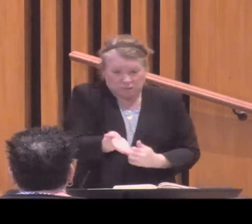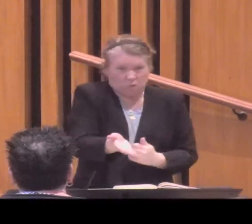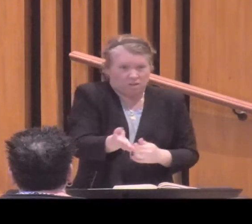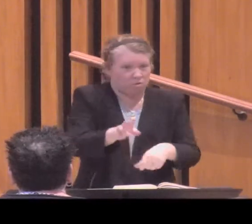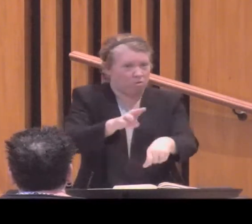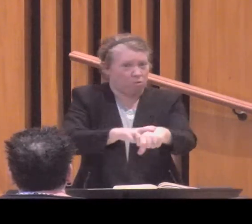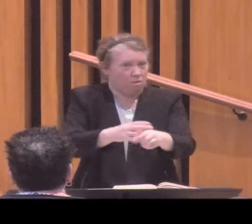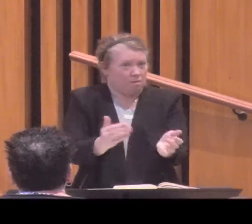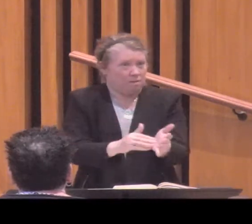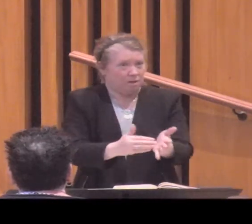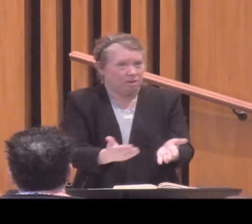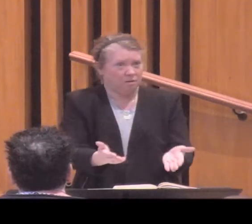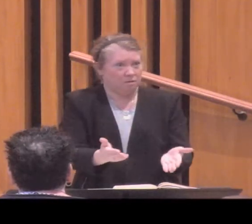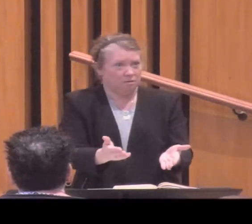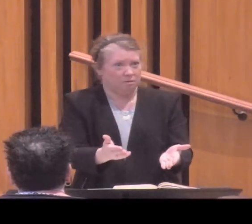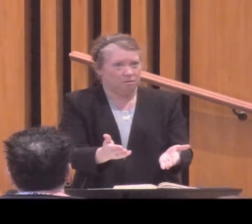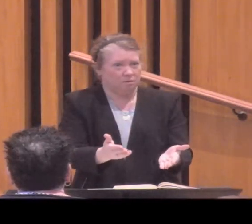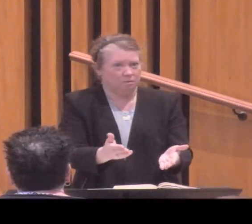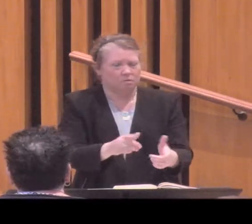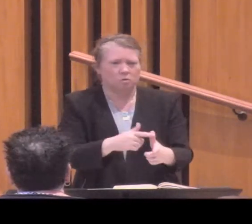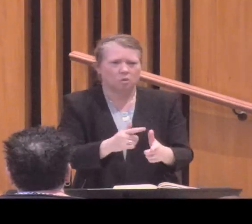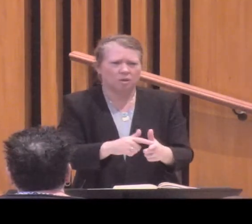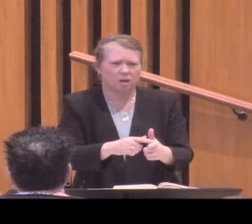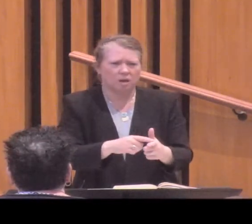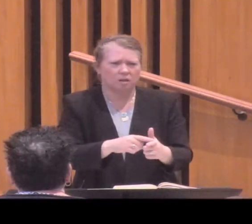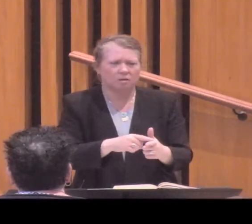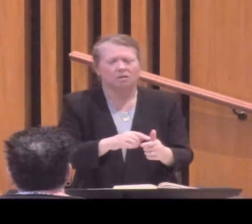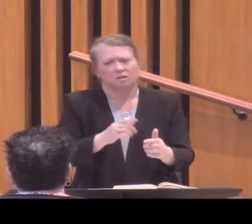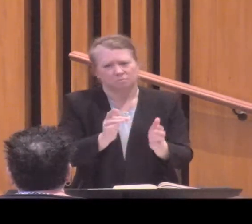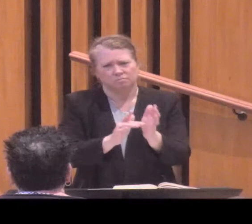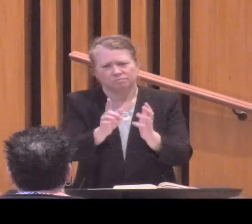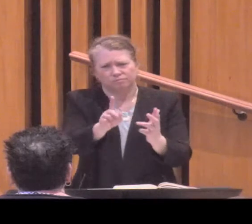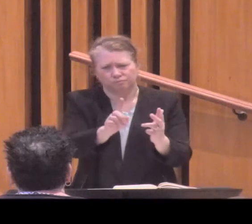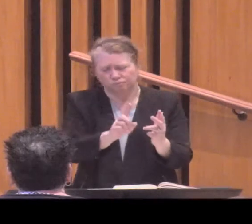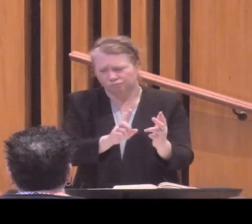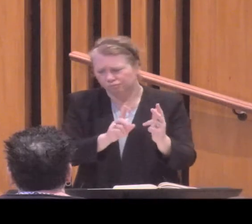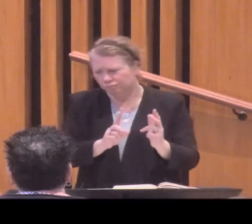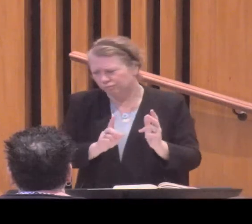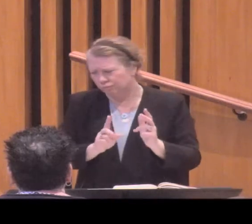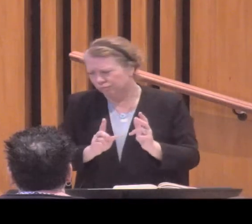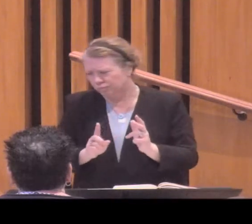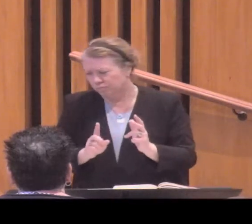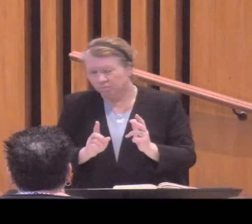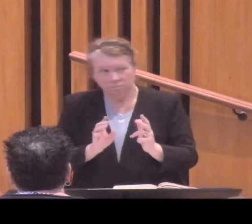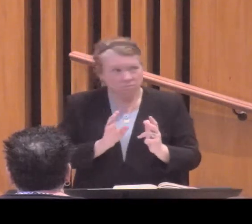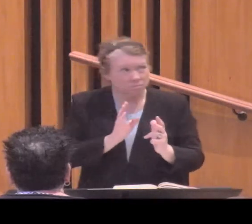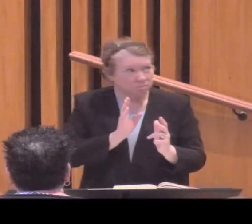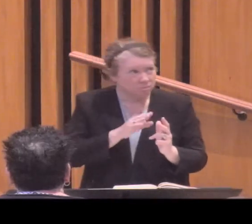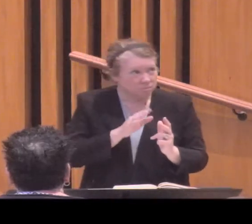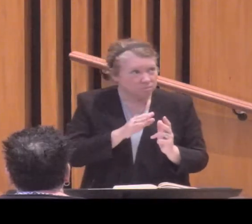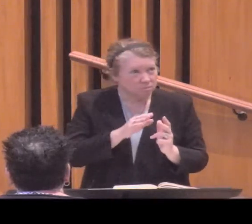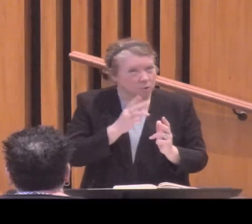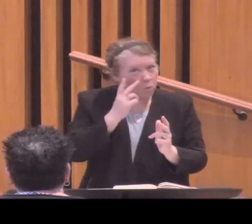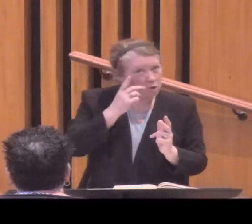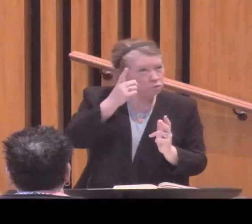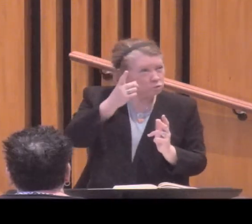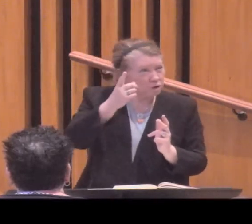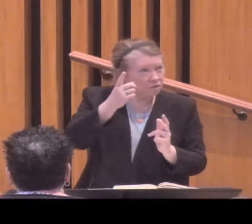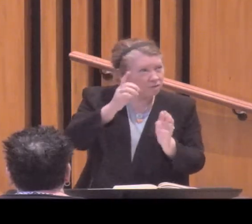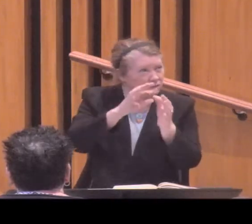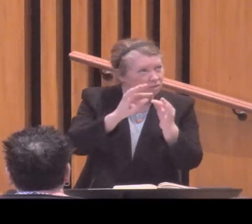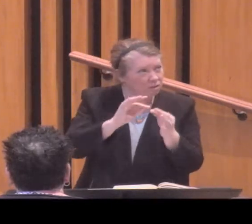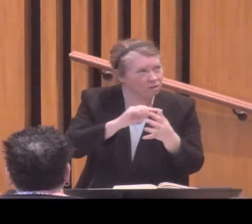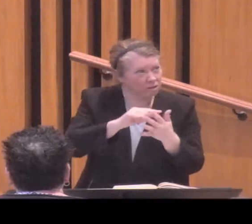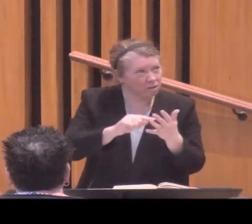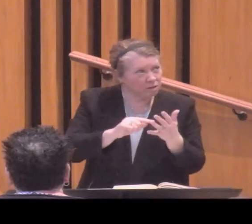As they were coming down from the mountain, he charged them not to relate what they had seen to